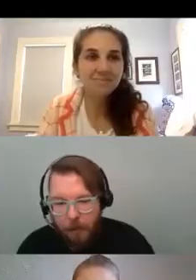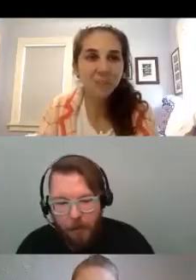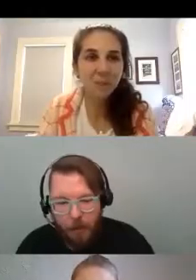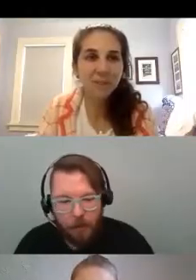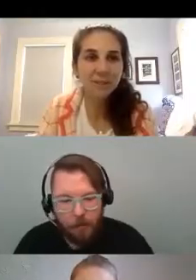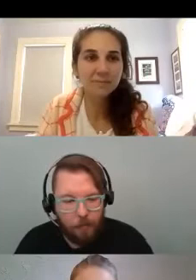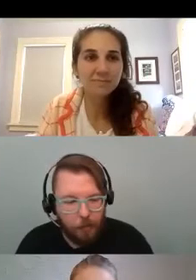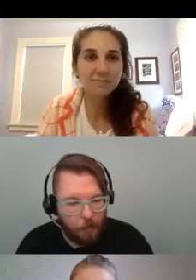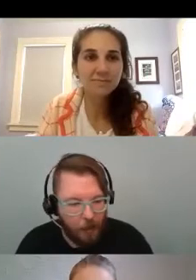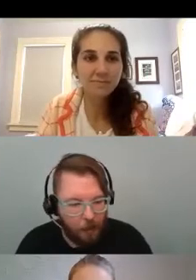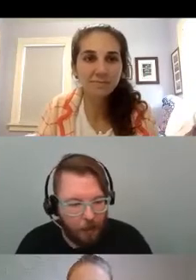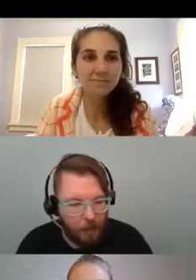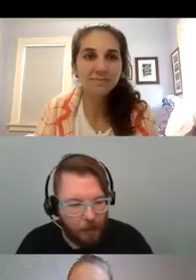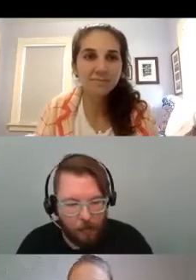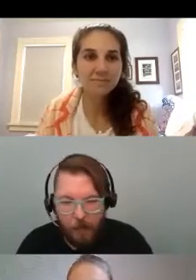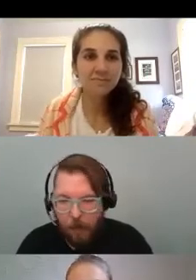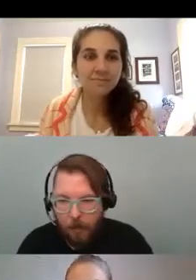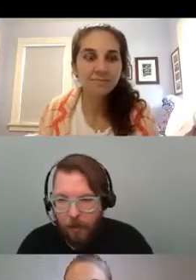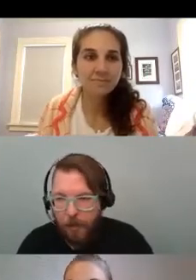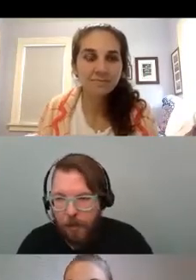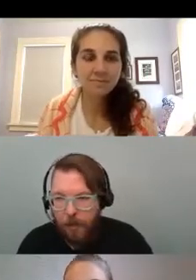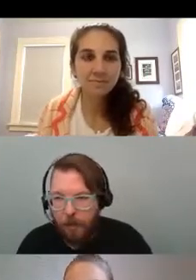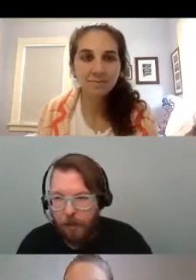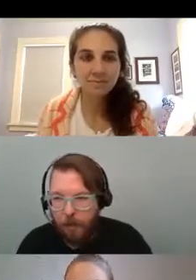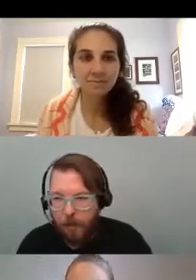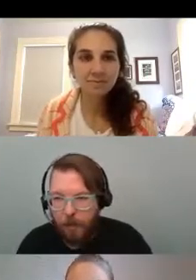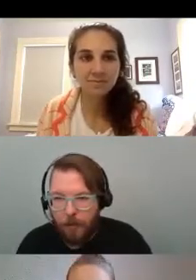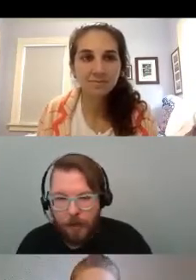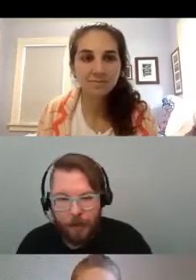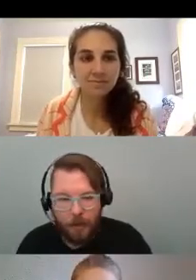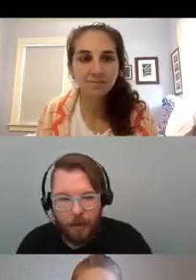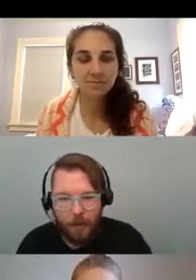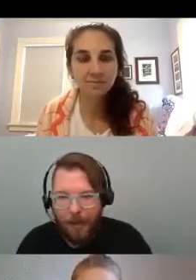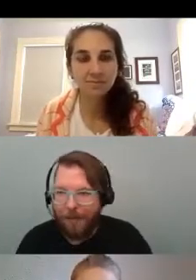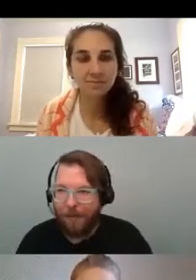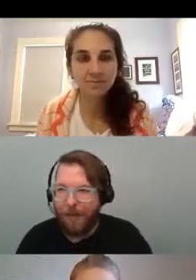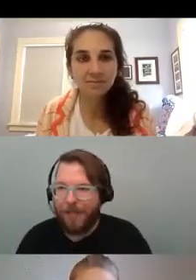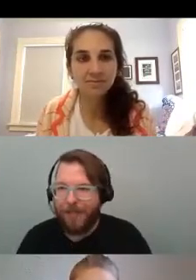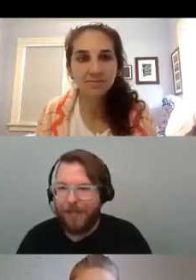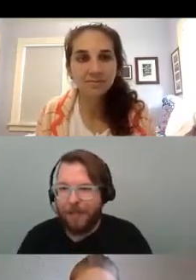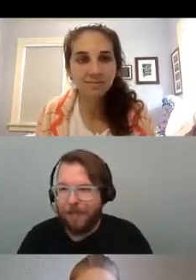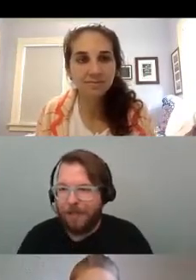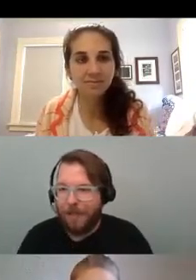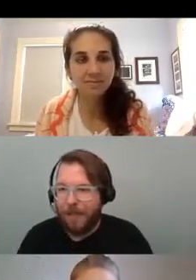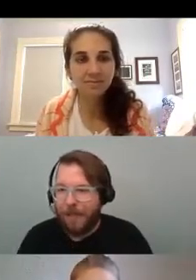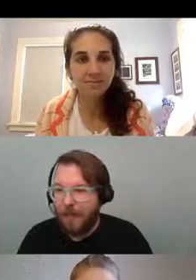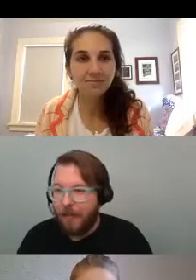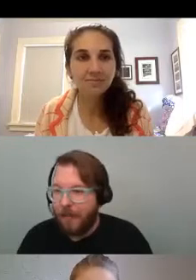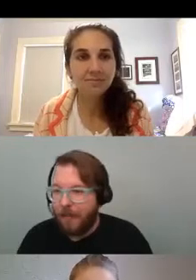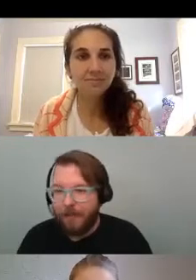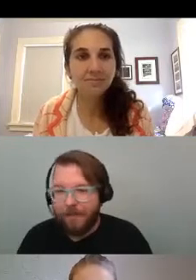in, and then I'm gonna mute my mic so I'm not interrupting y'all, and have fun.